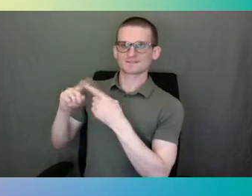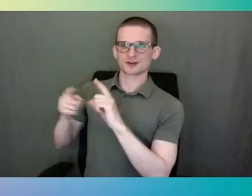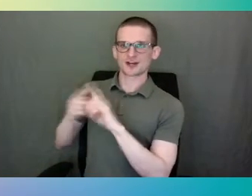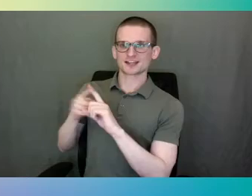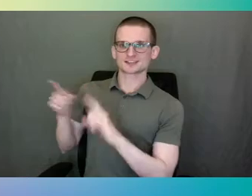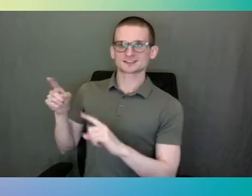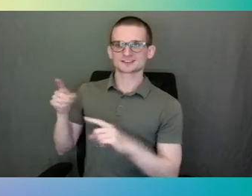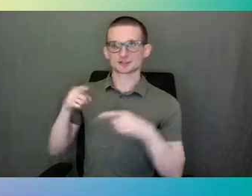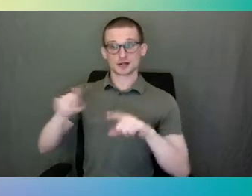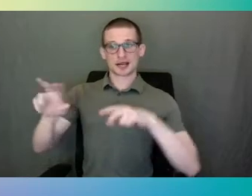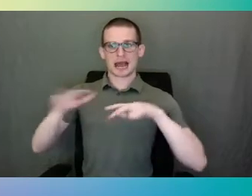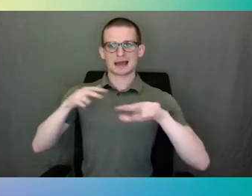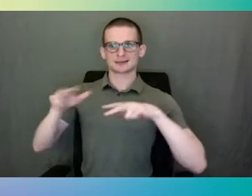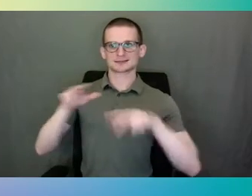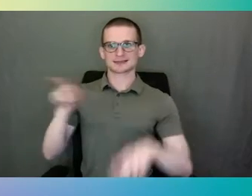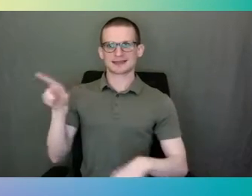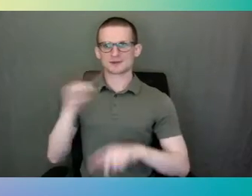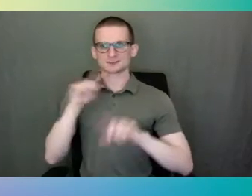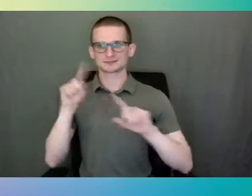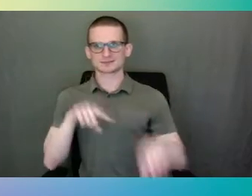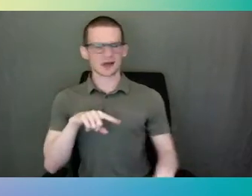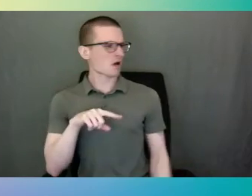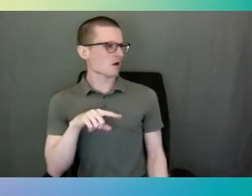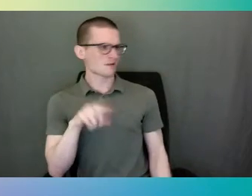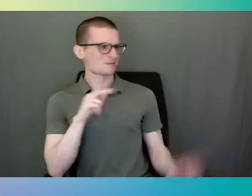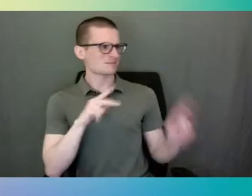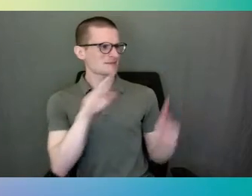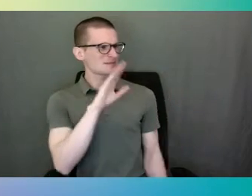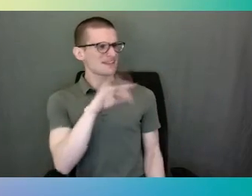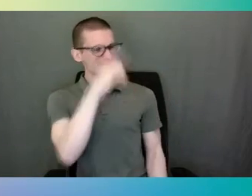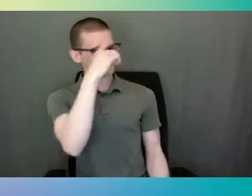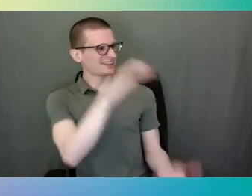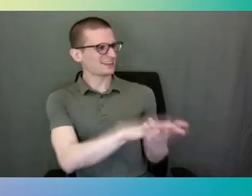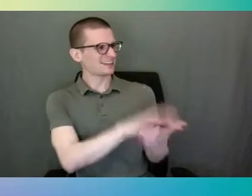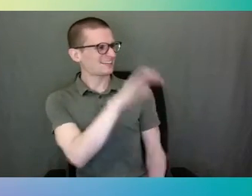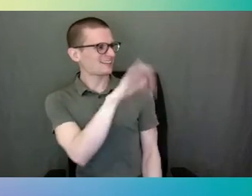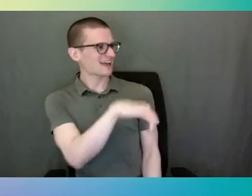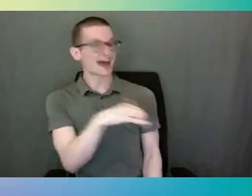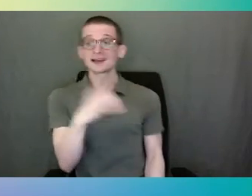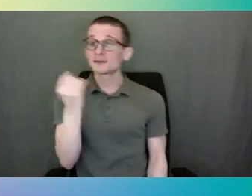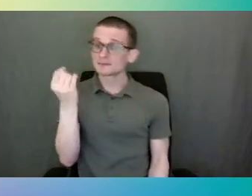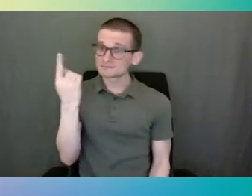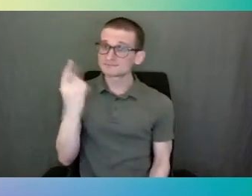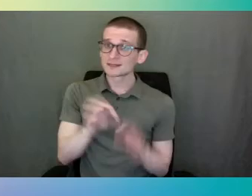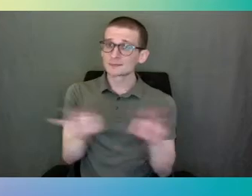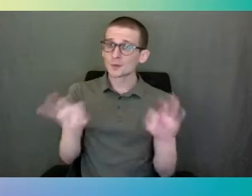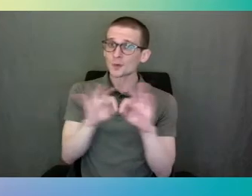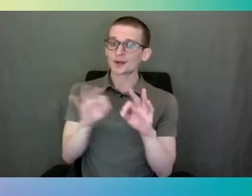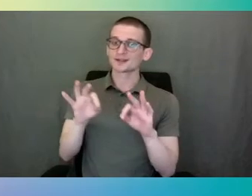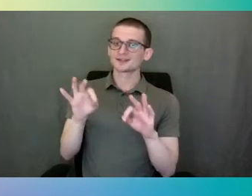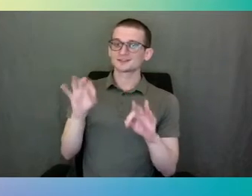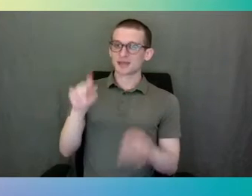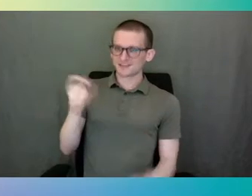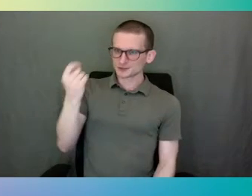This is why it's important to understand how bodies and males and females were perceived in the ancient world.